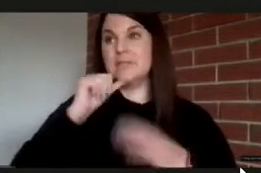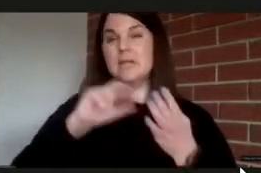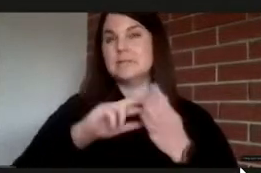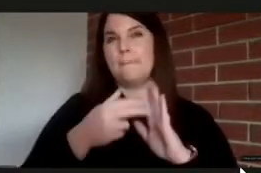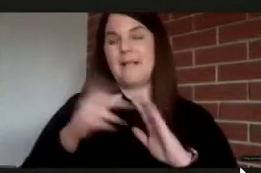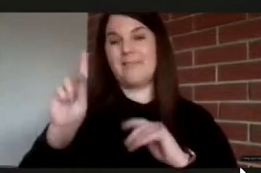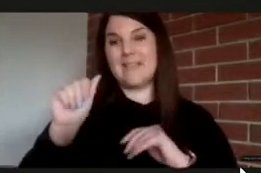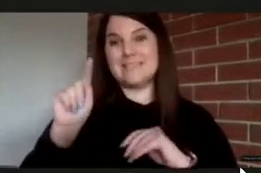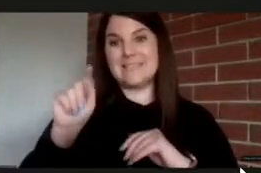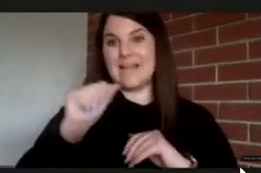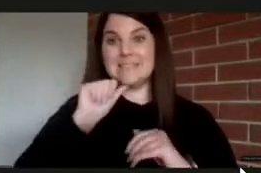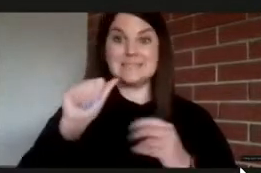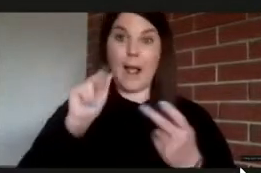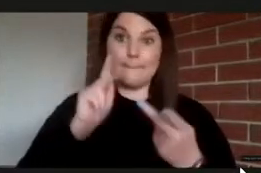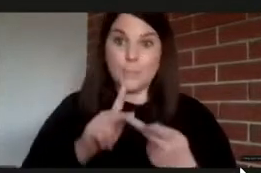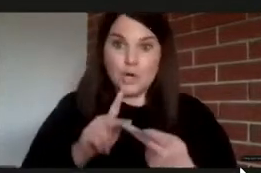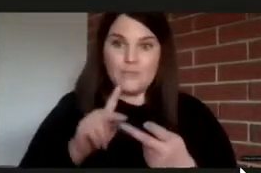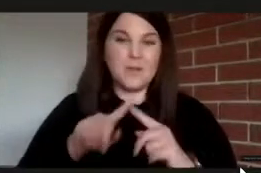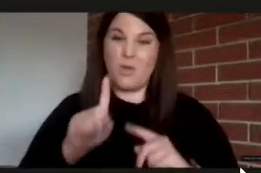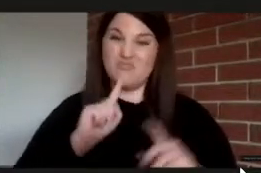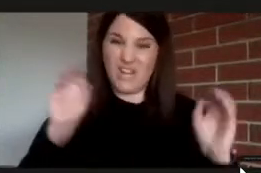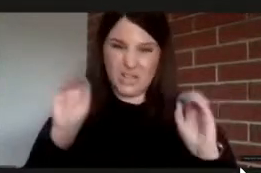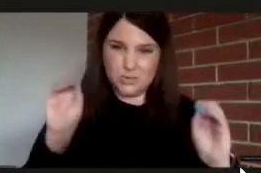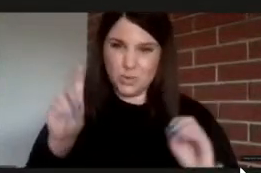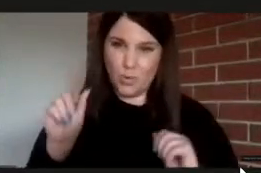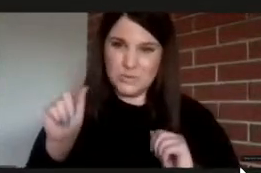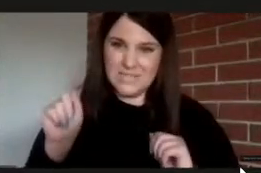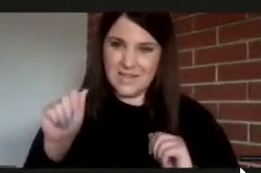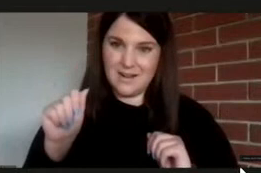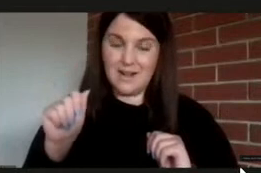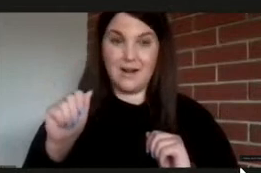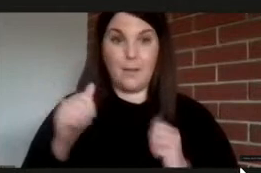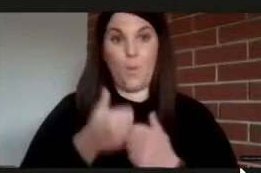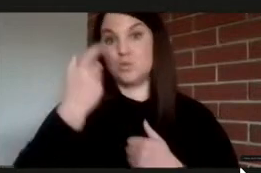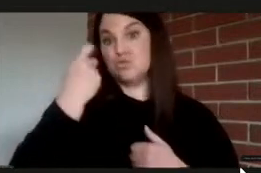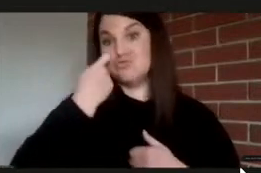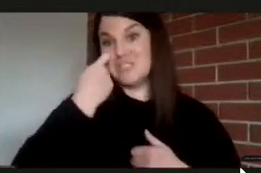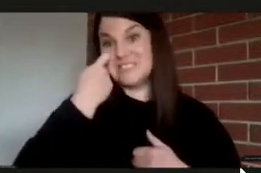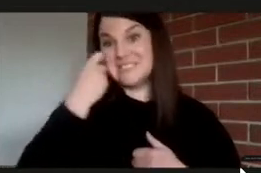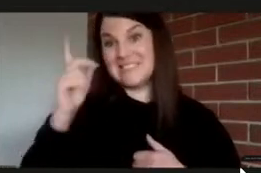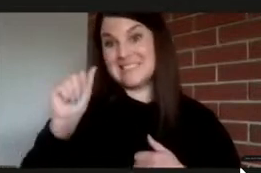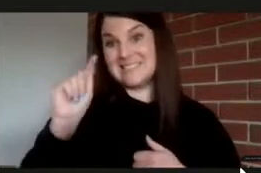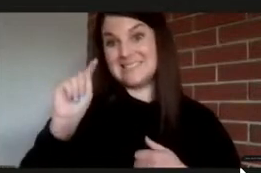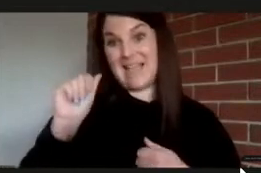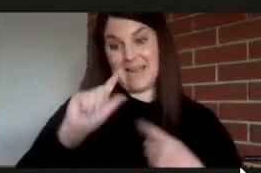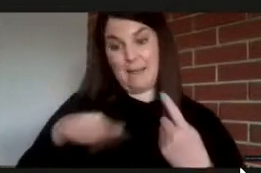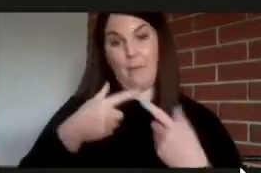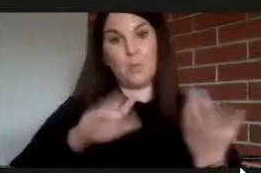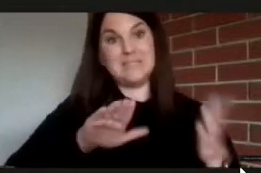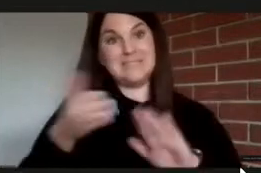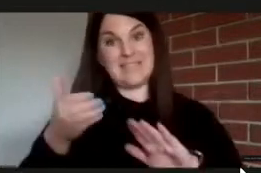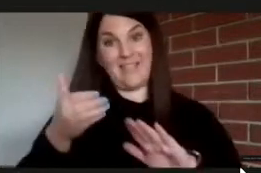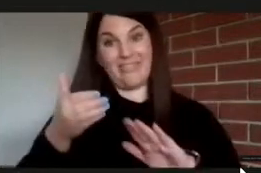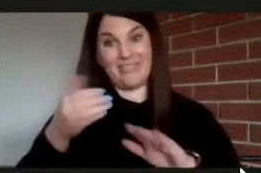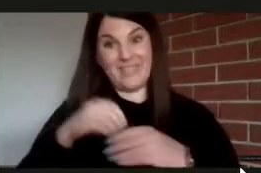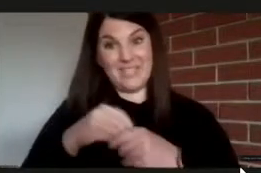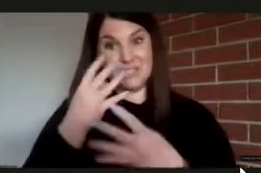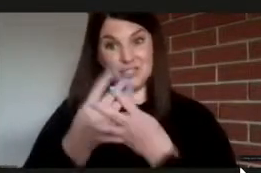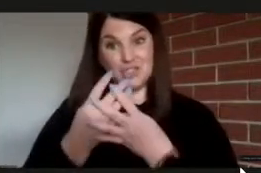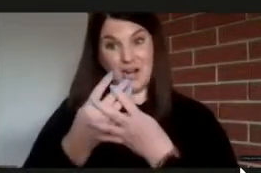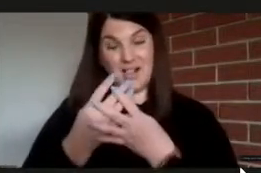that the data really doesn't exist. The most recent data we have about deaths behind bars at a national level comes